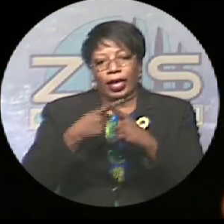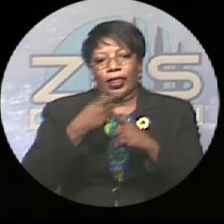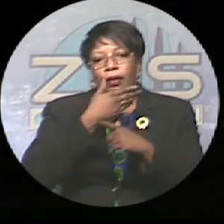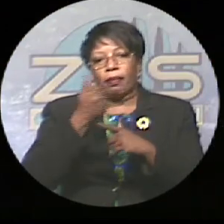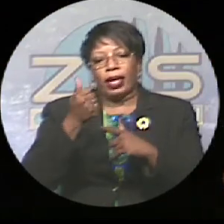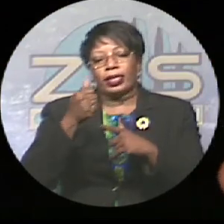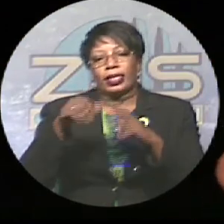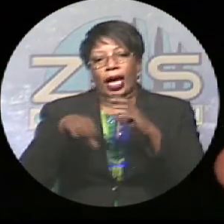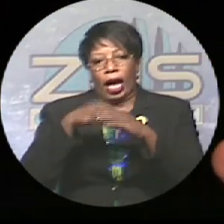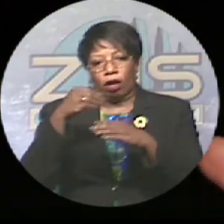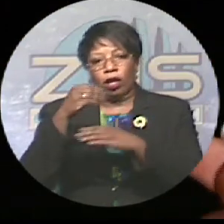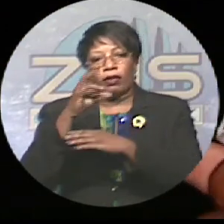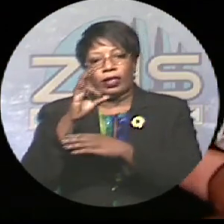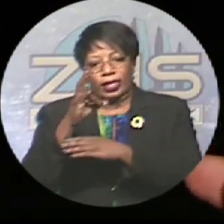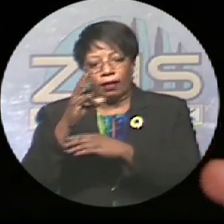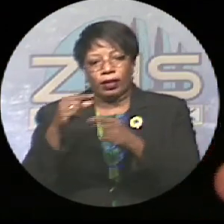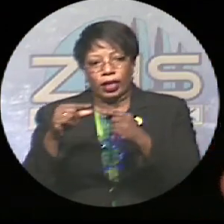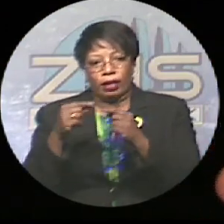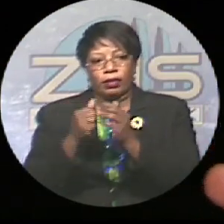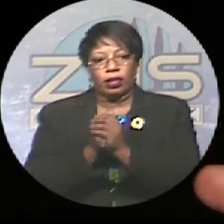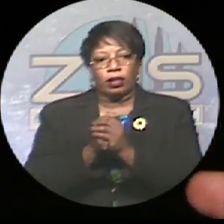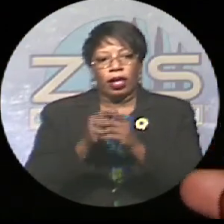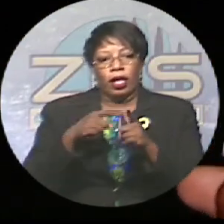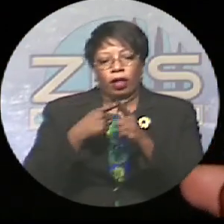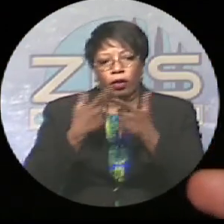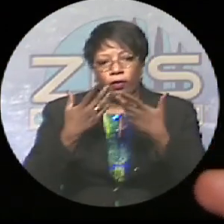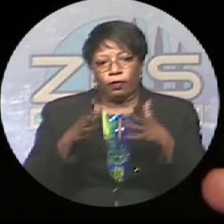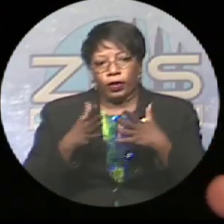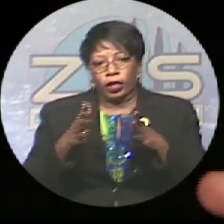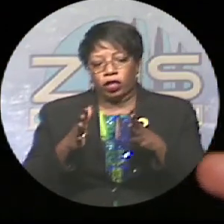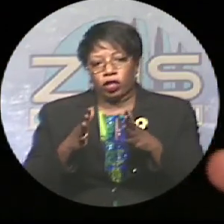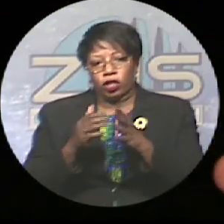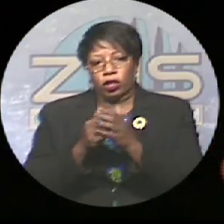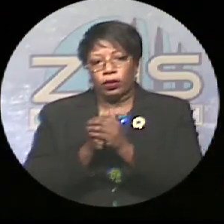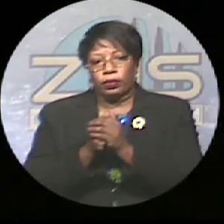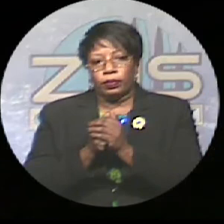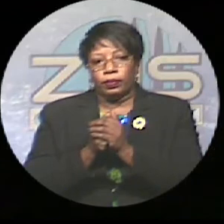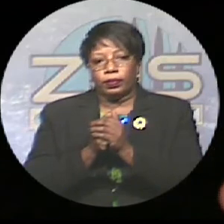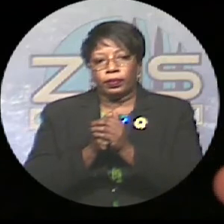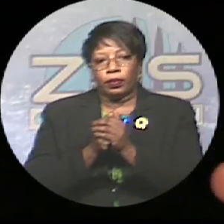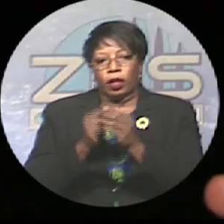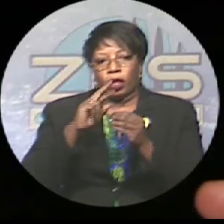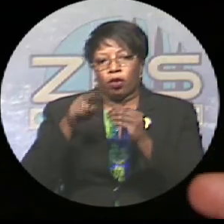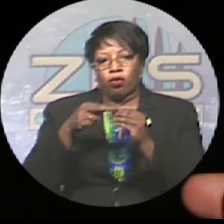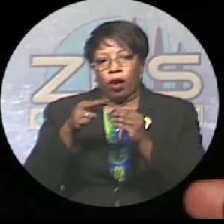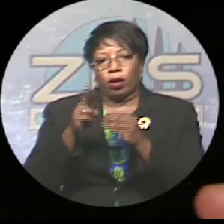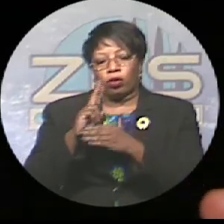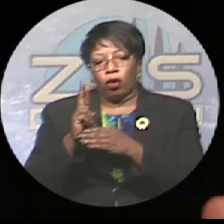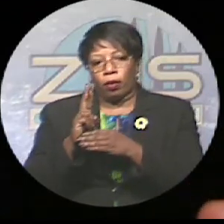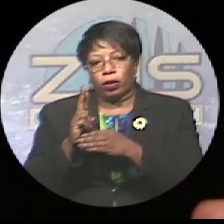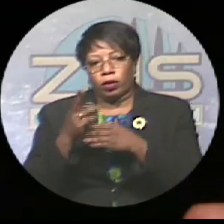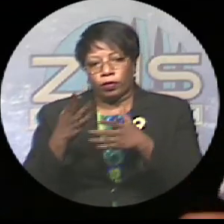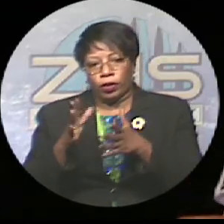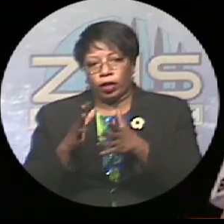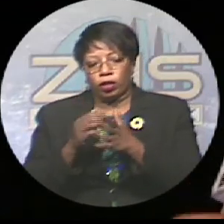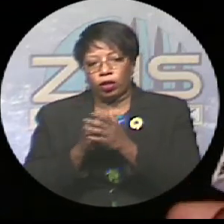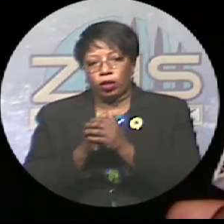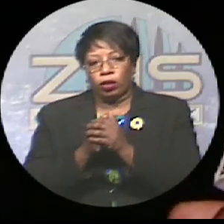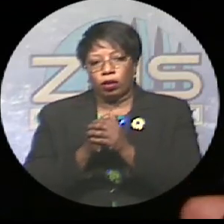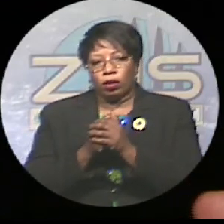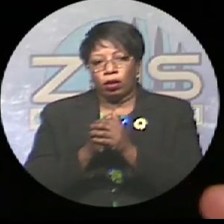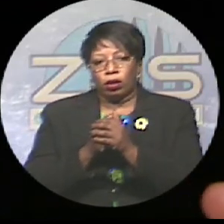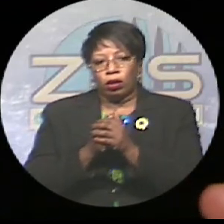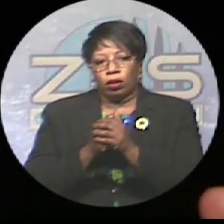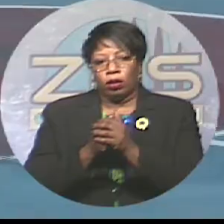finals. And then we have to be completed by end of April, like I said. The round robin is here, so we're going to try